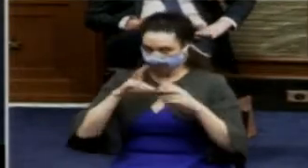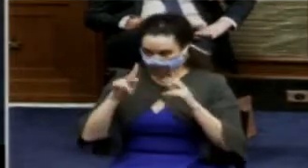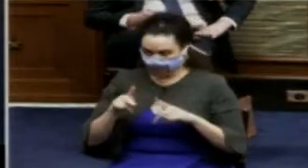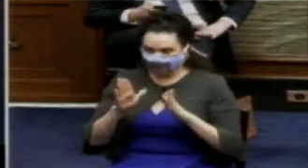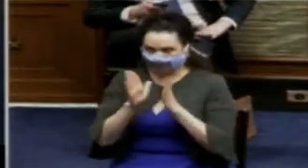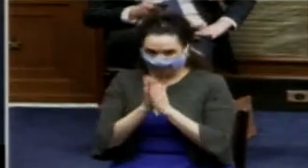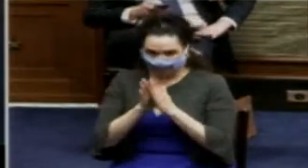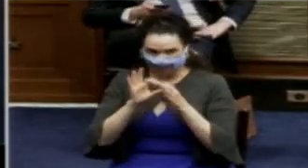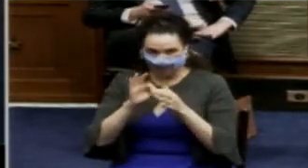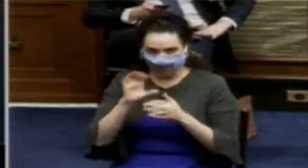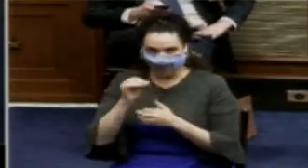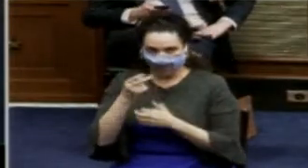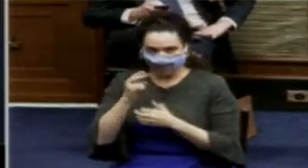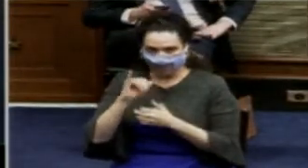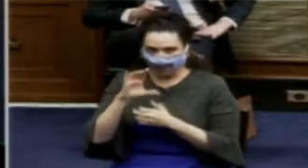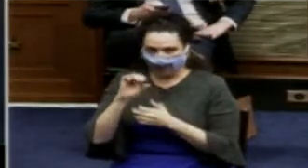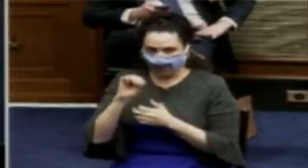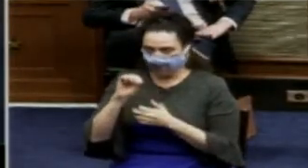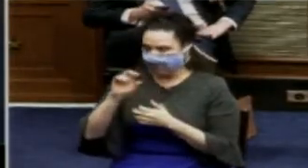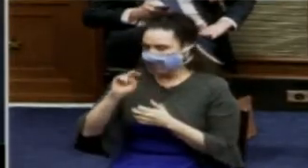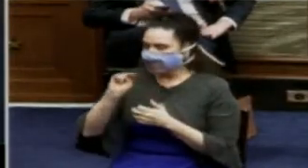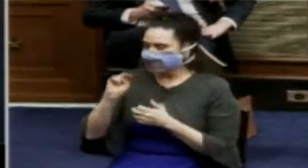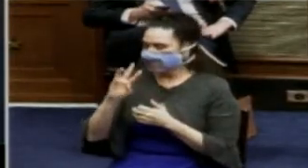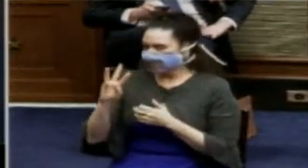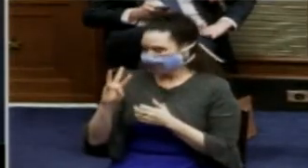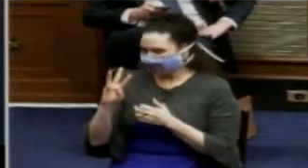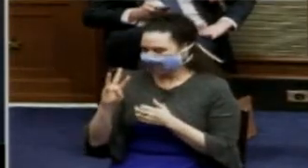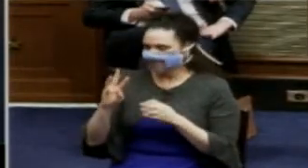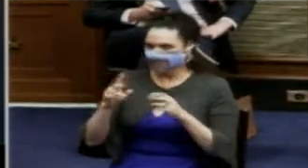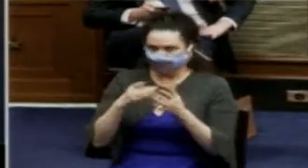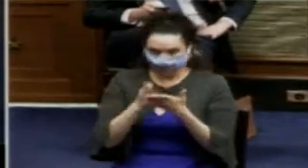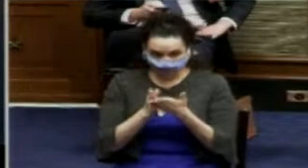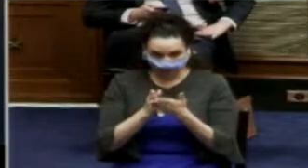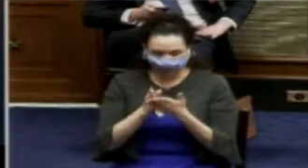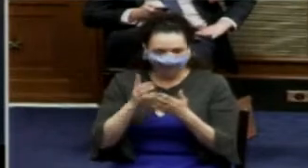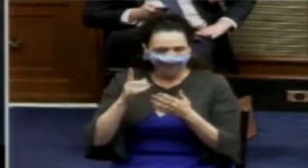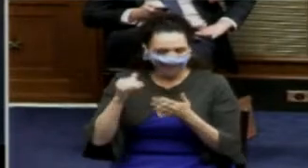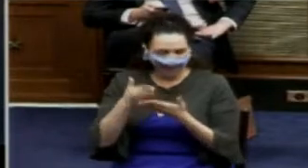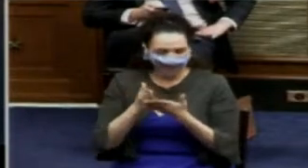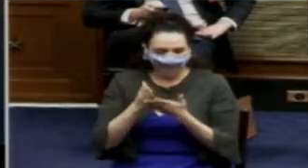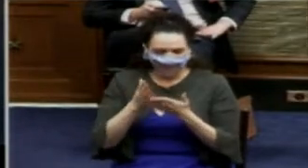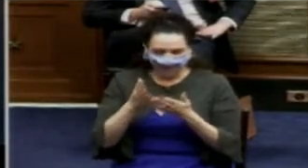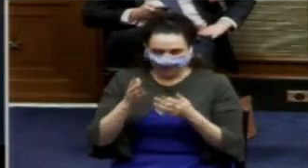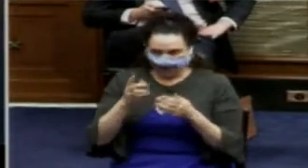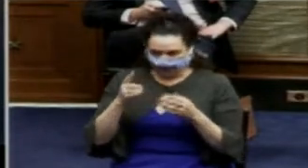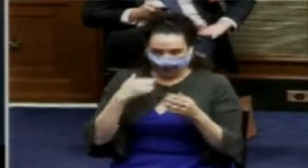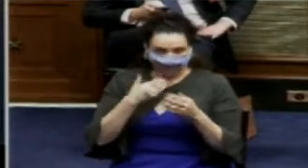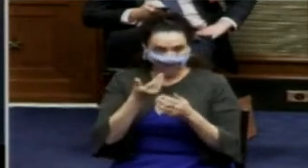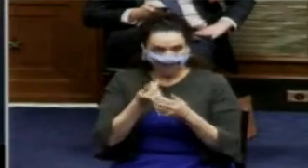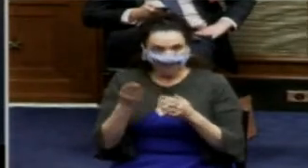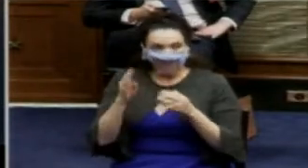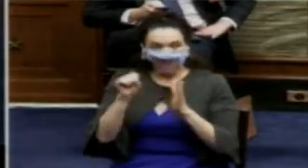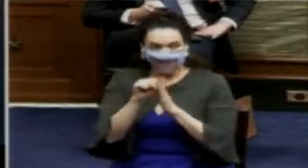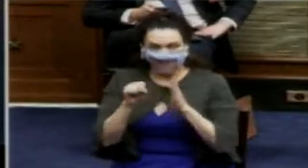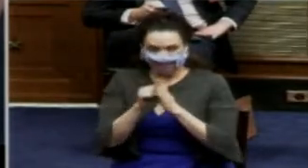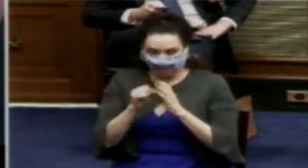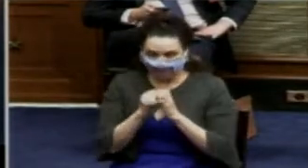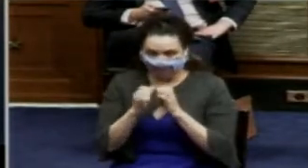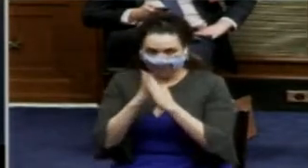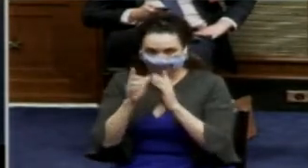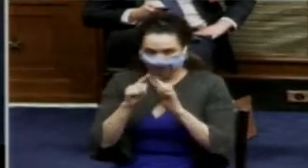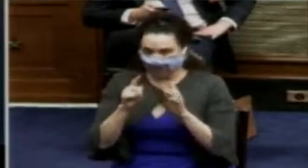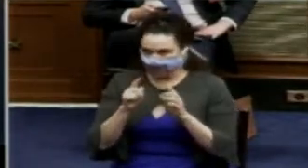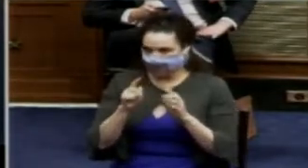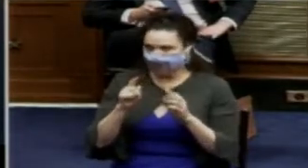was created by the cession, the voluntary cession of a number of states, including my own, Virginia, out of